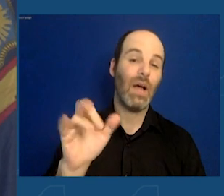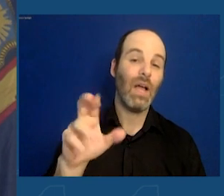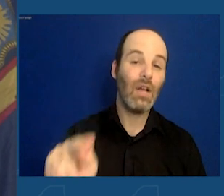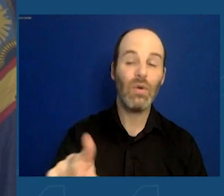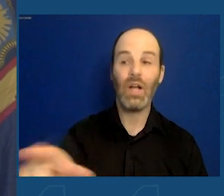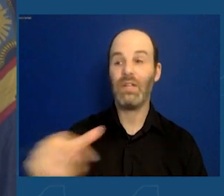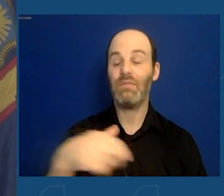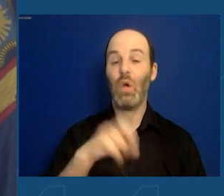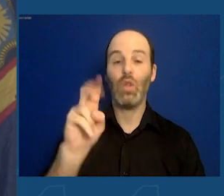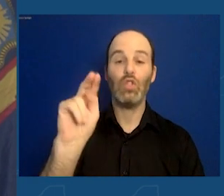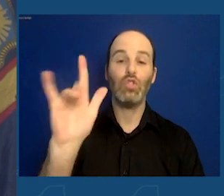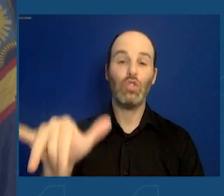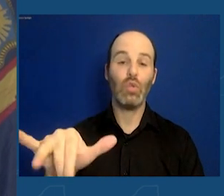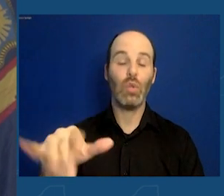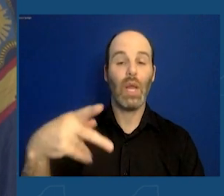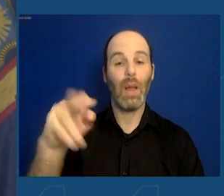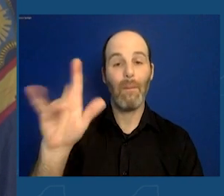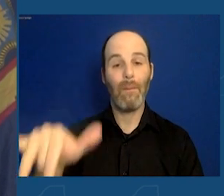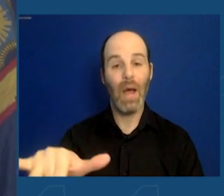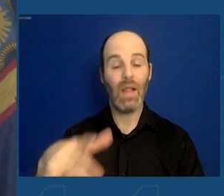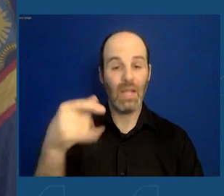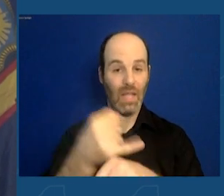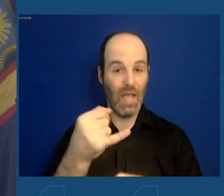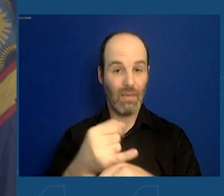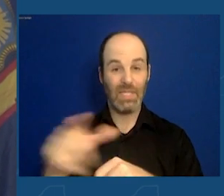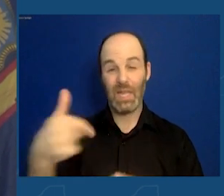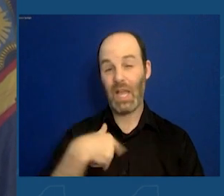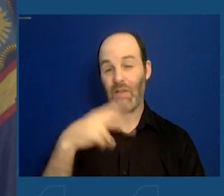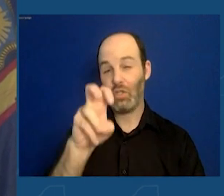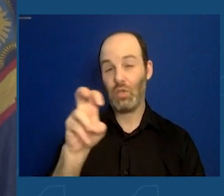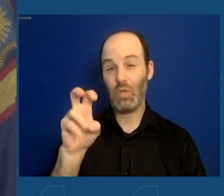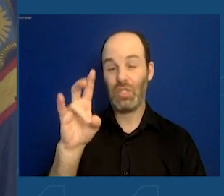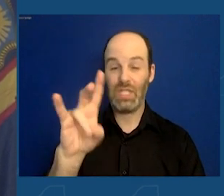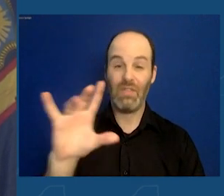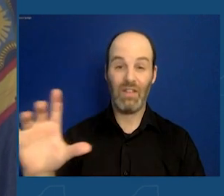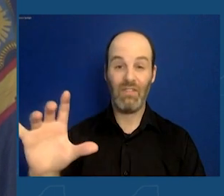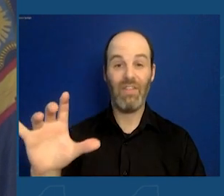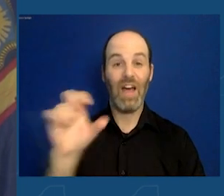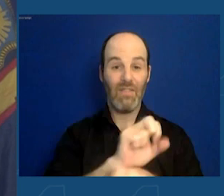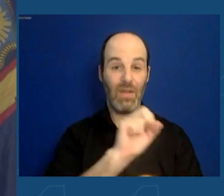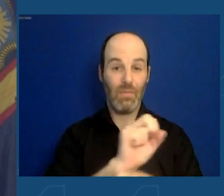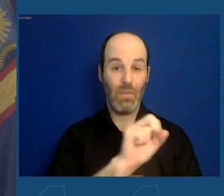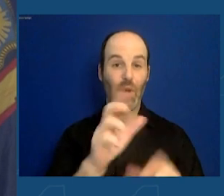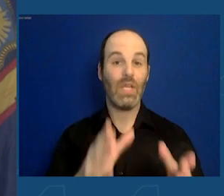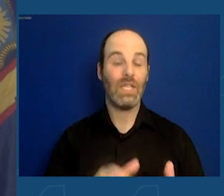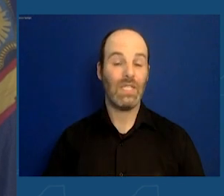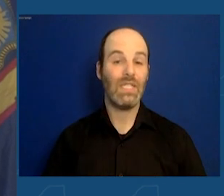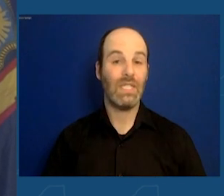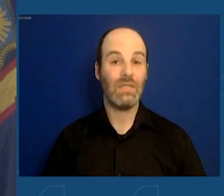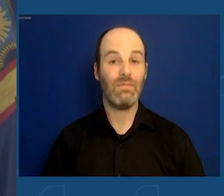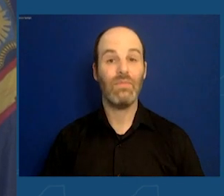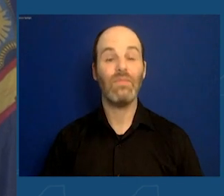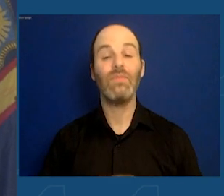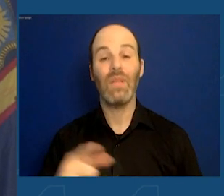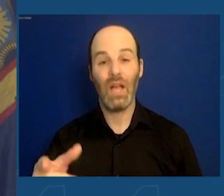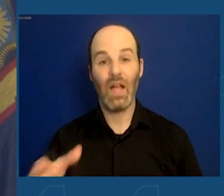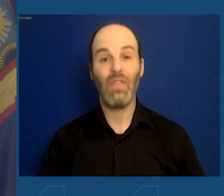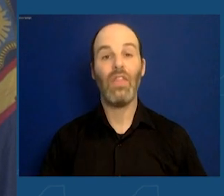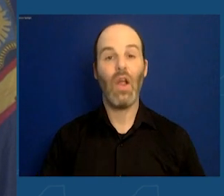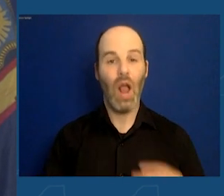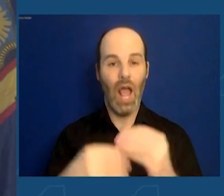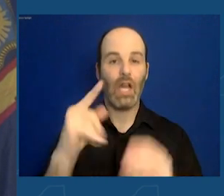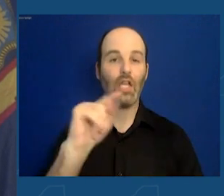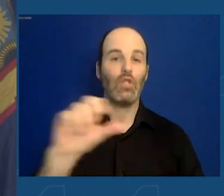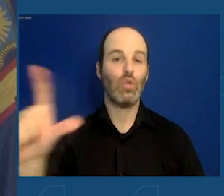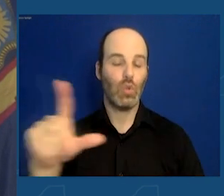campus. They have 275 employees. You know, adding tool lines to the power